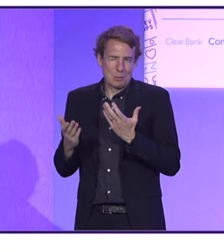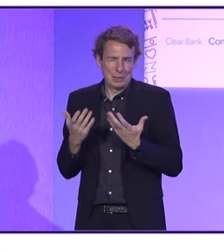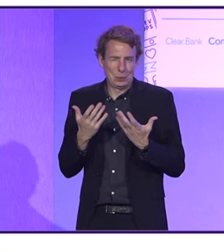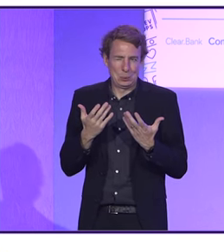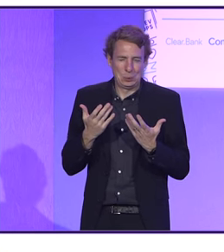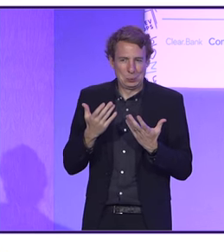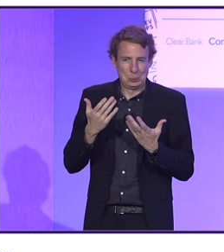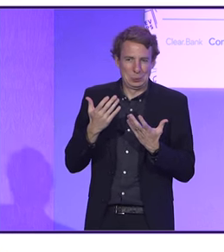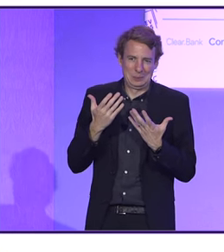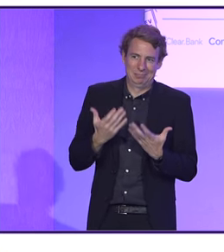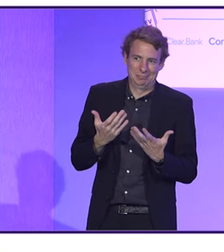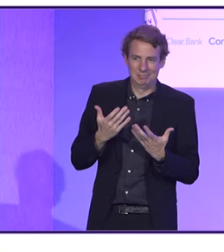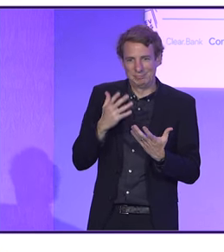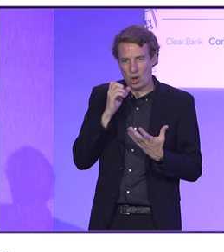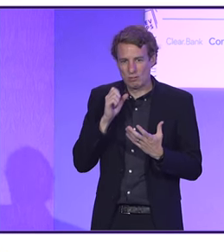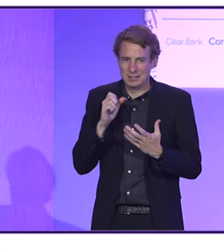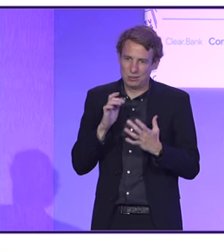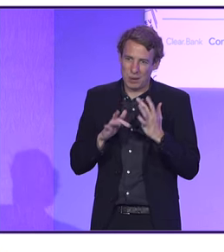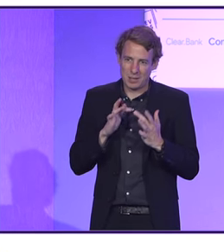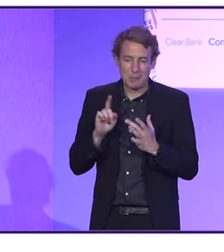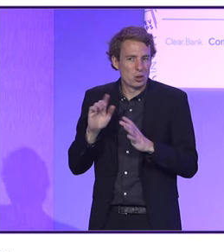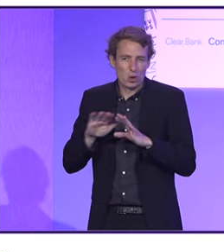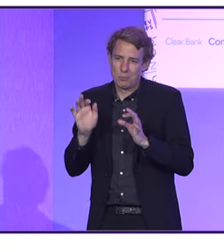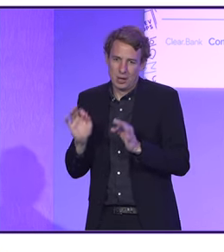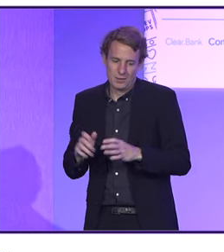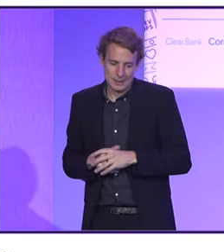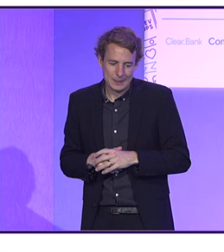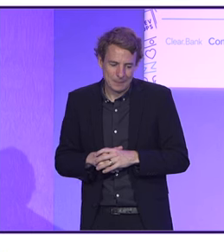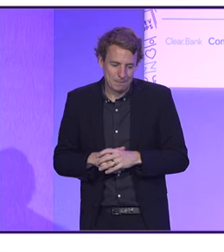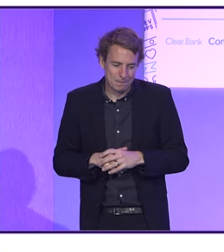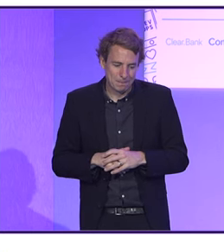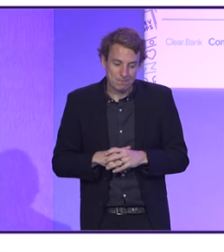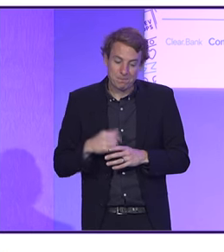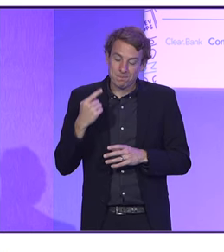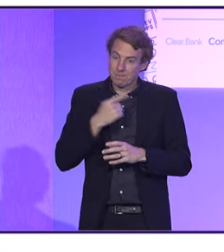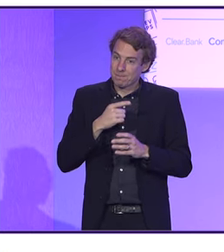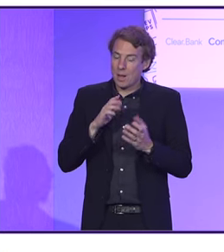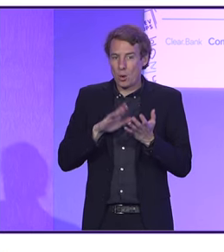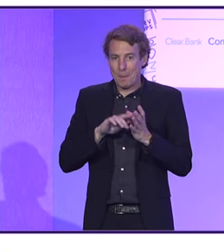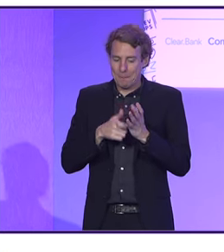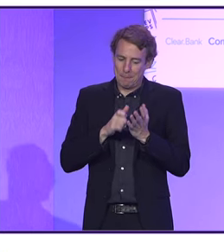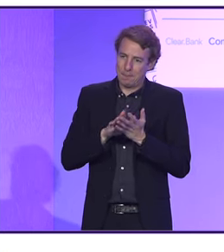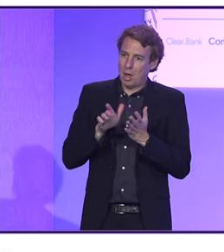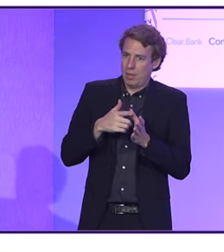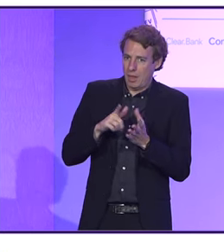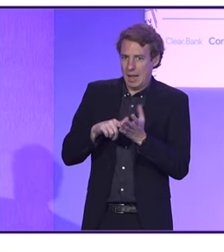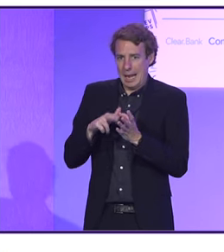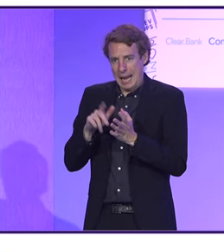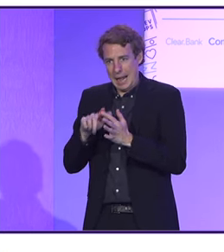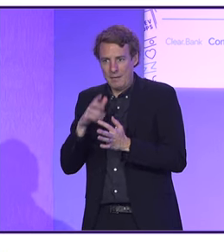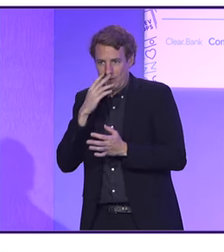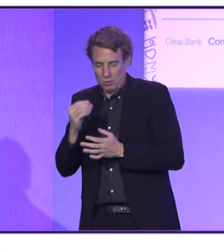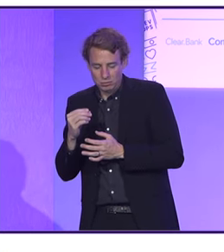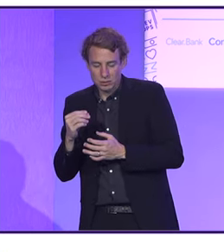not perfect. In 2010, Martha Lane Fox, who is an internet entrepreneur, co-founder